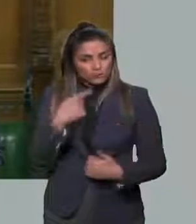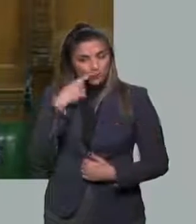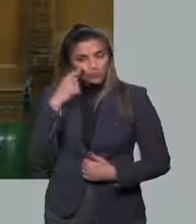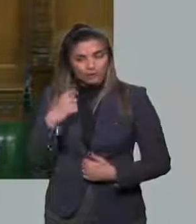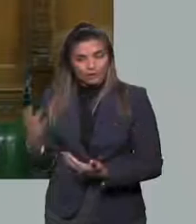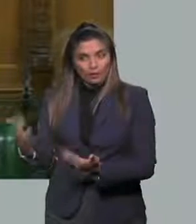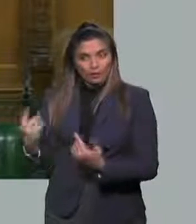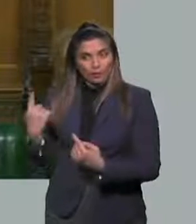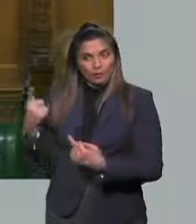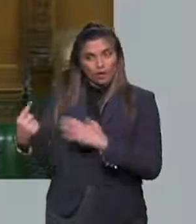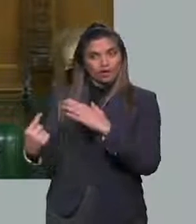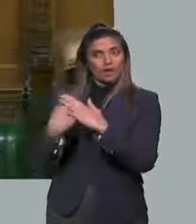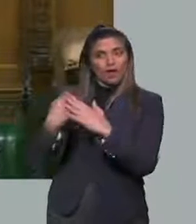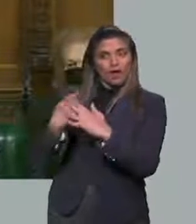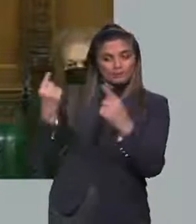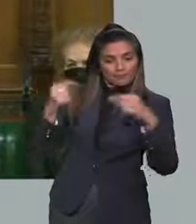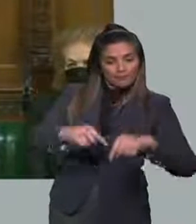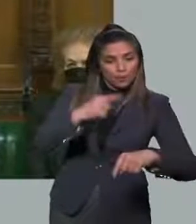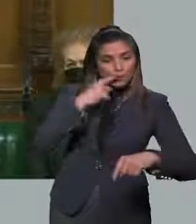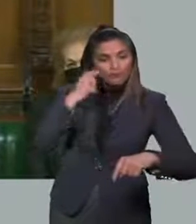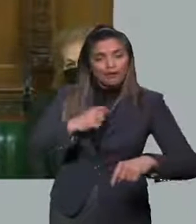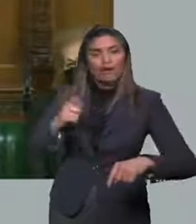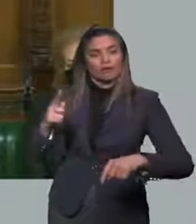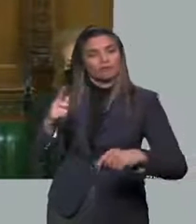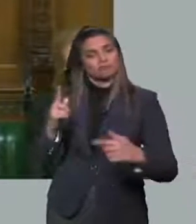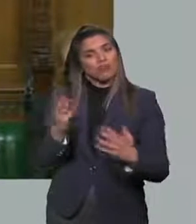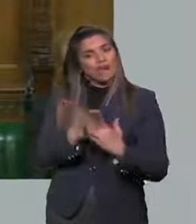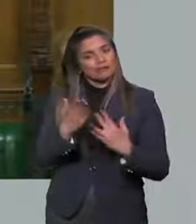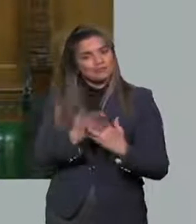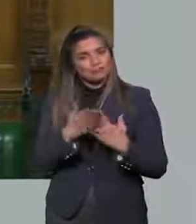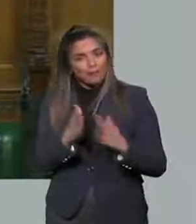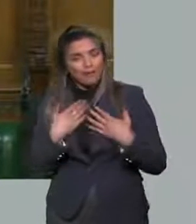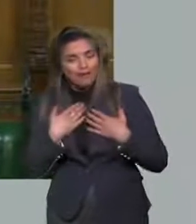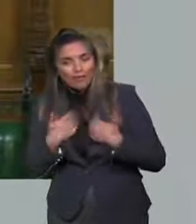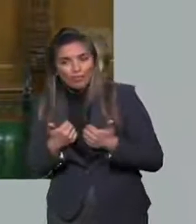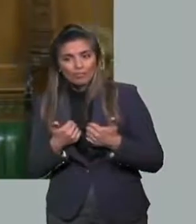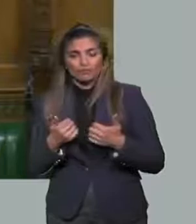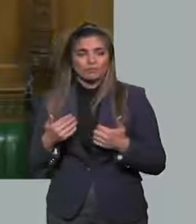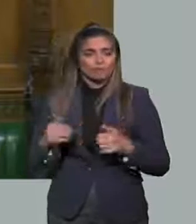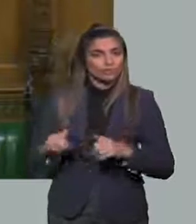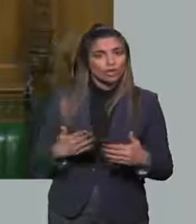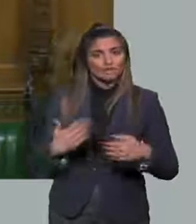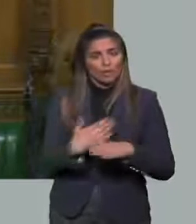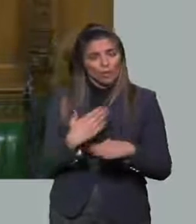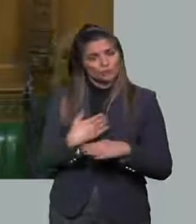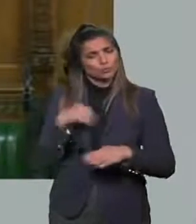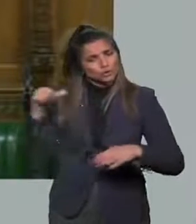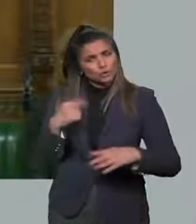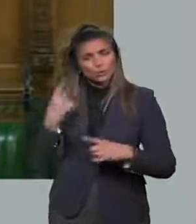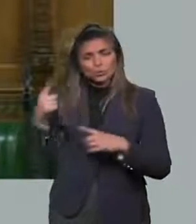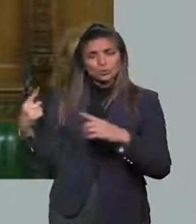right to work and access to public services. We should always offer sanctuary to those fleeing